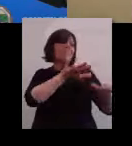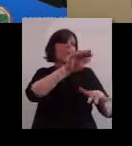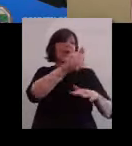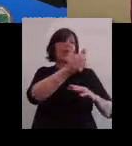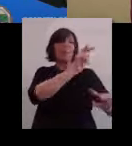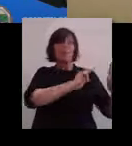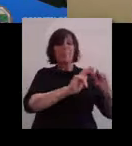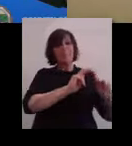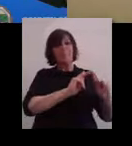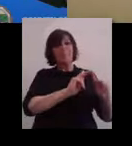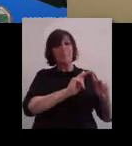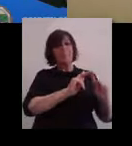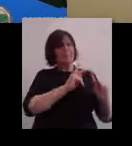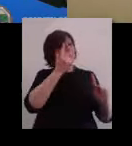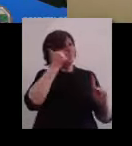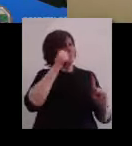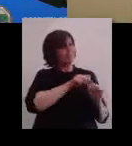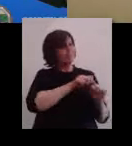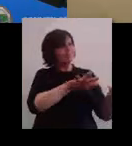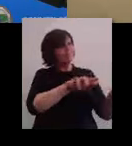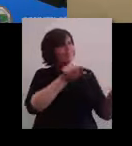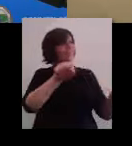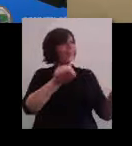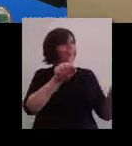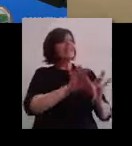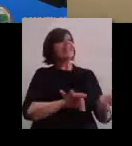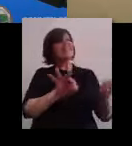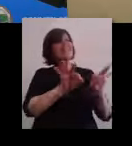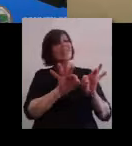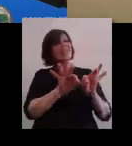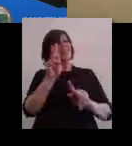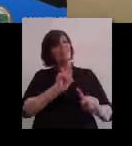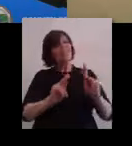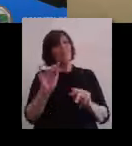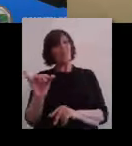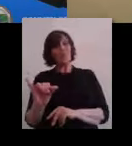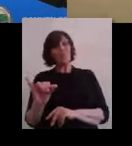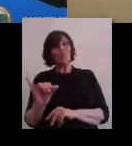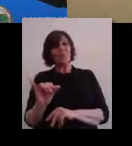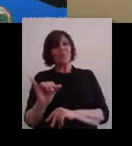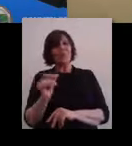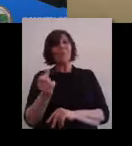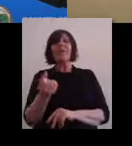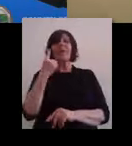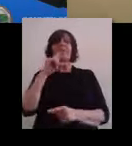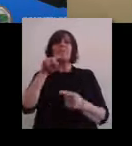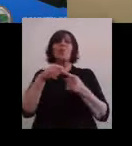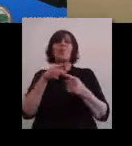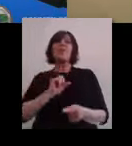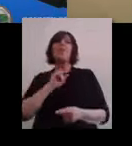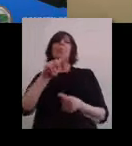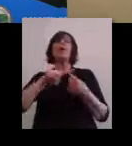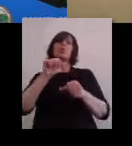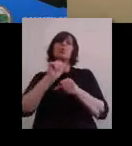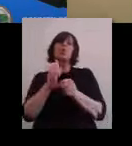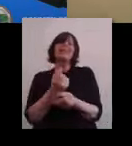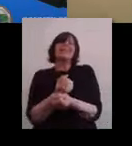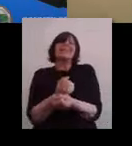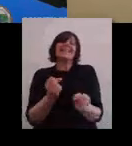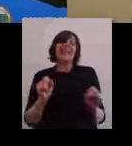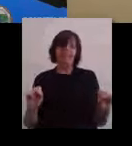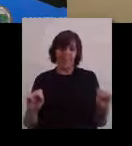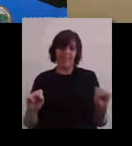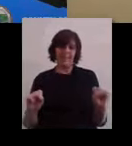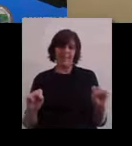people they work with are also essential employees, and then understanding when they can return to work safely and continue wearing a mask.